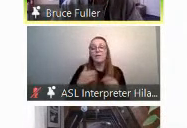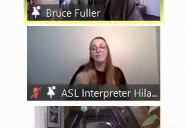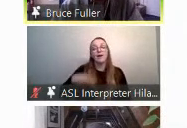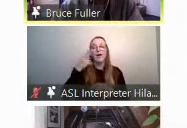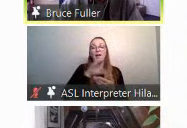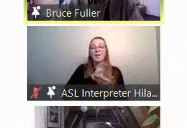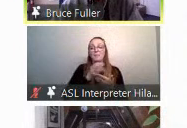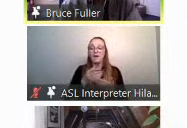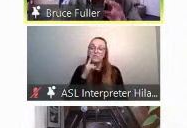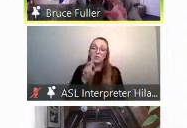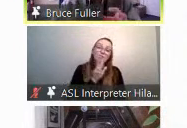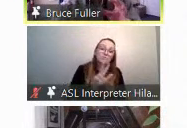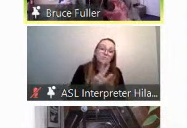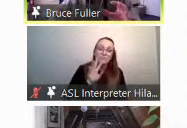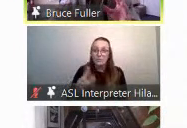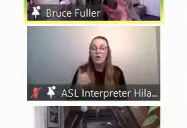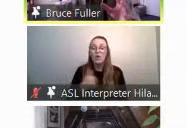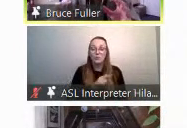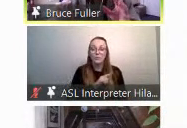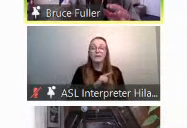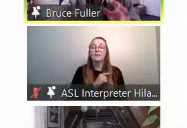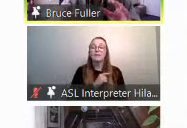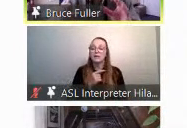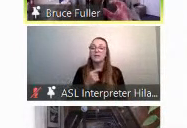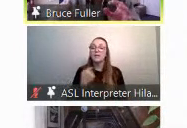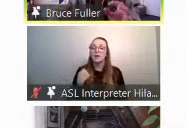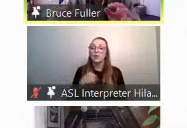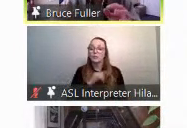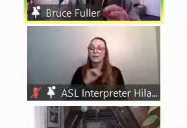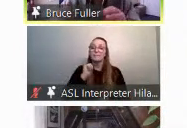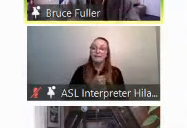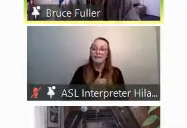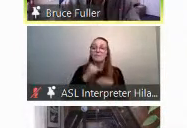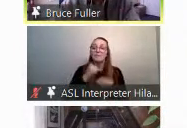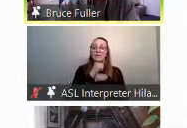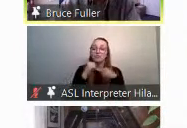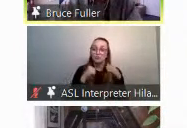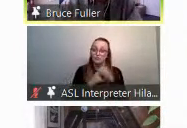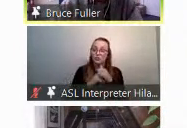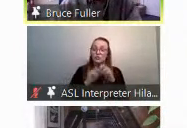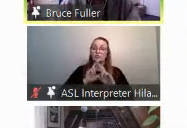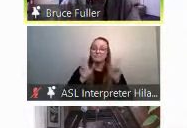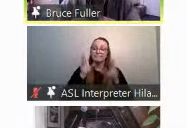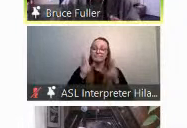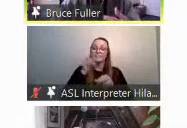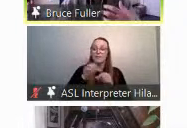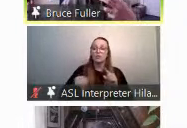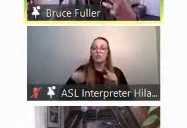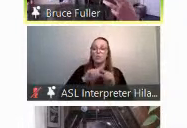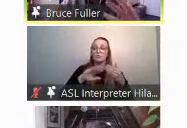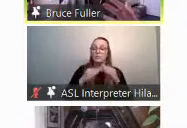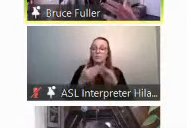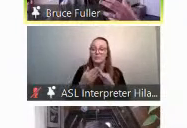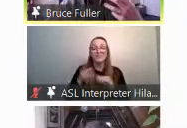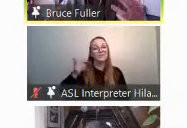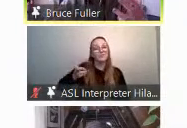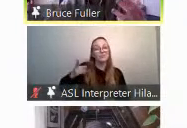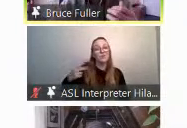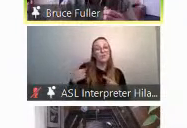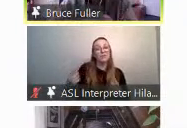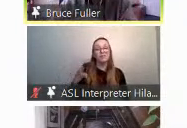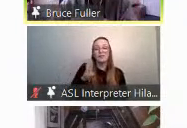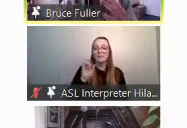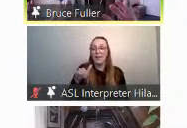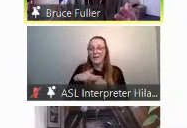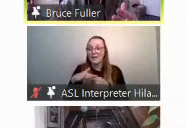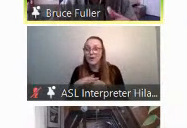of 3- and 4-year-olds? Are we getting our infrastructure built in those communities? Historically, it's been the Bay Area,